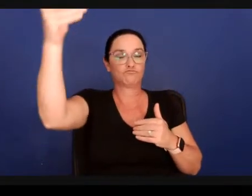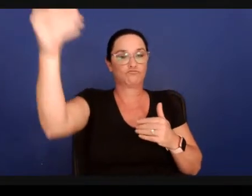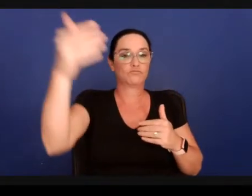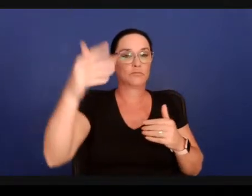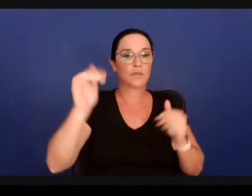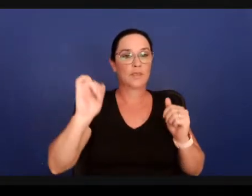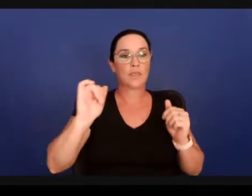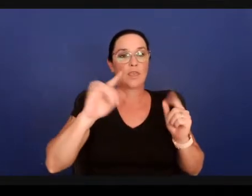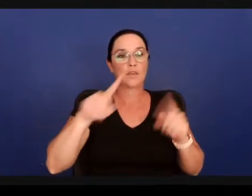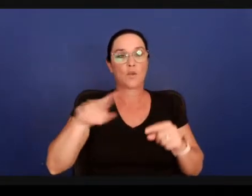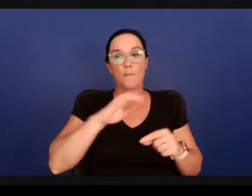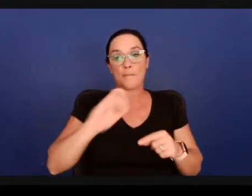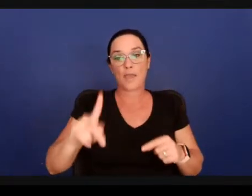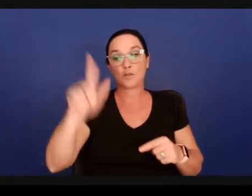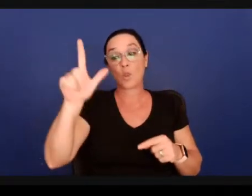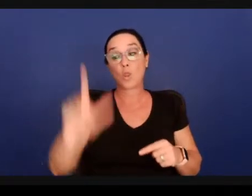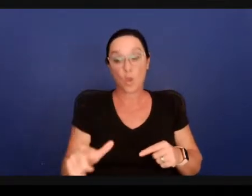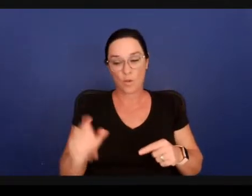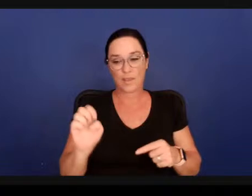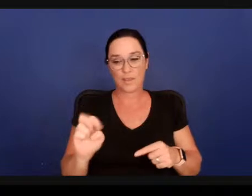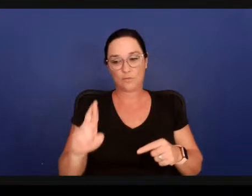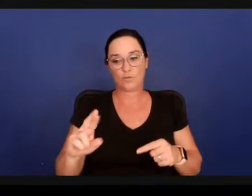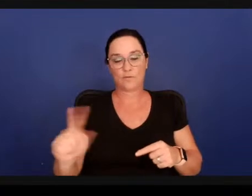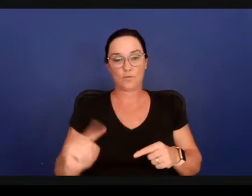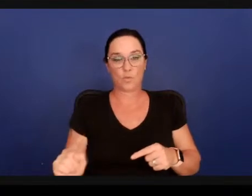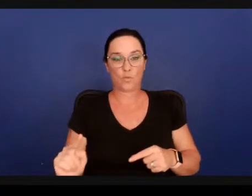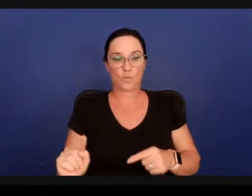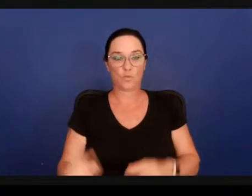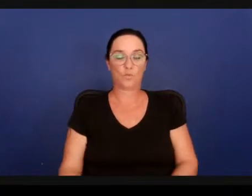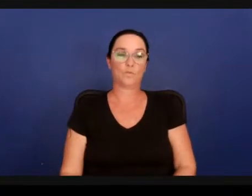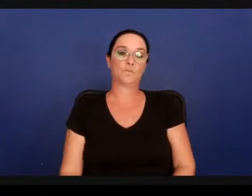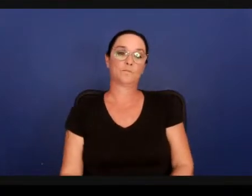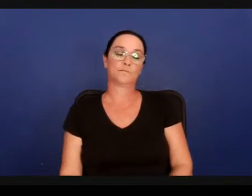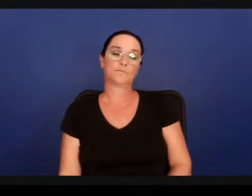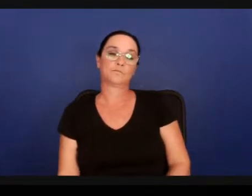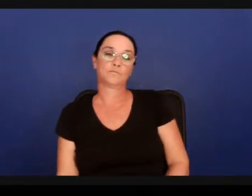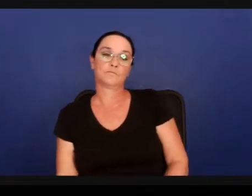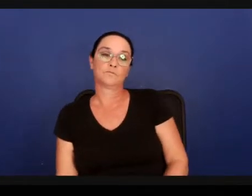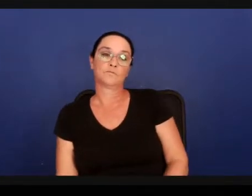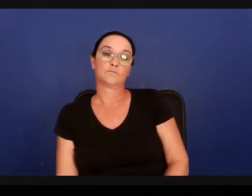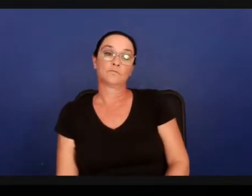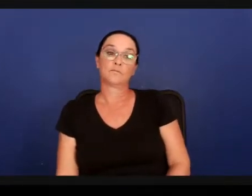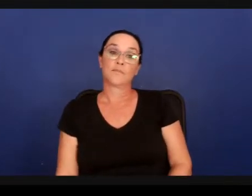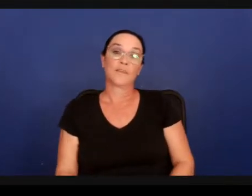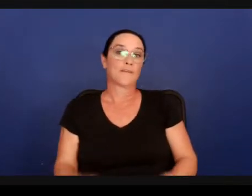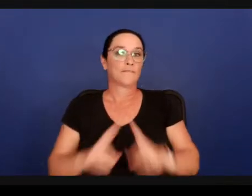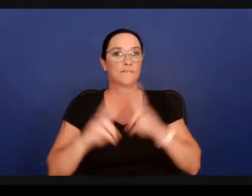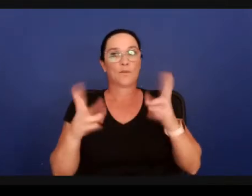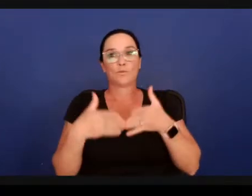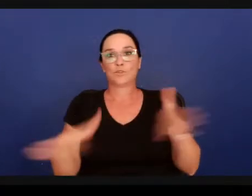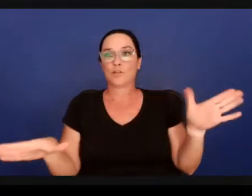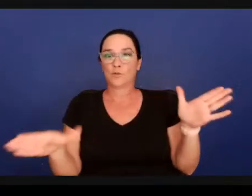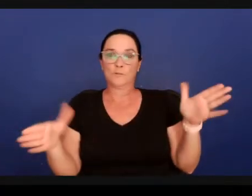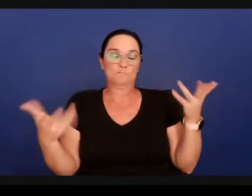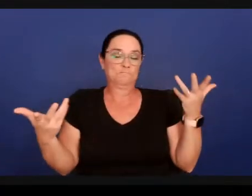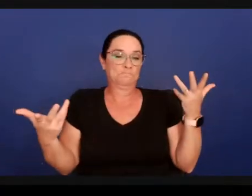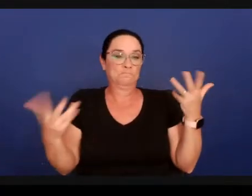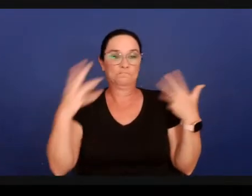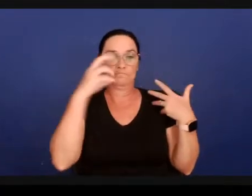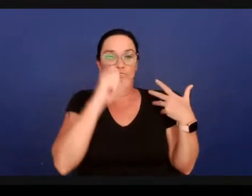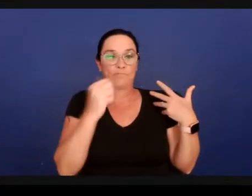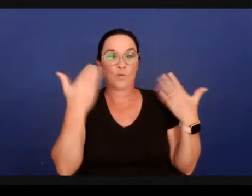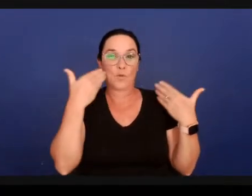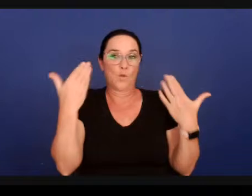into the Lower East Rift and use it as well. Very generalized, of course, right? You never know what the volcano does